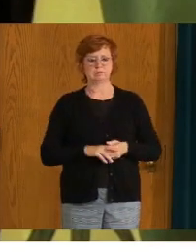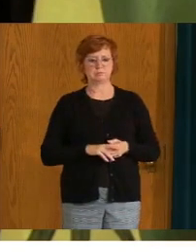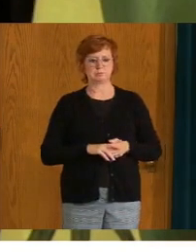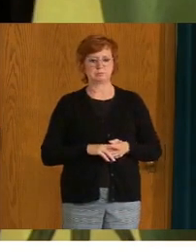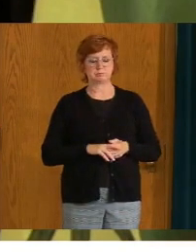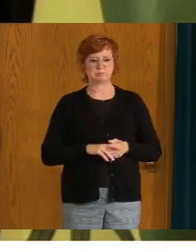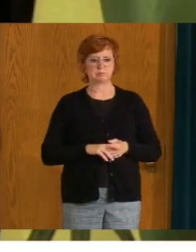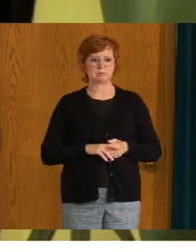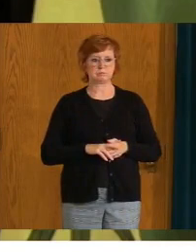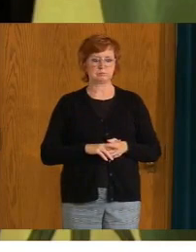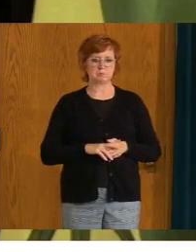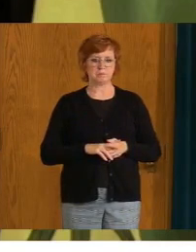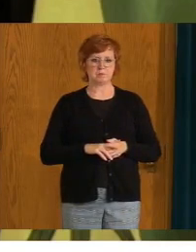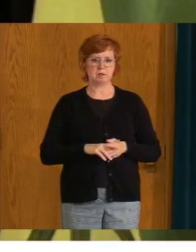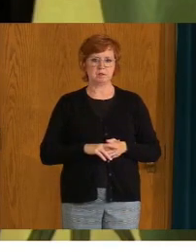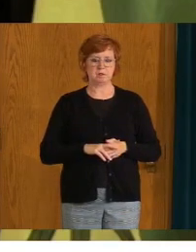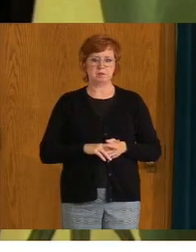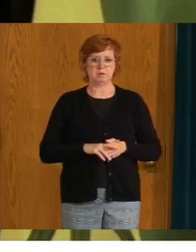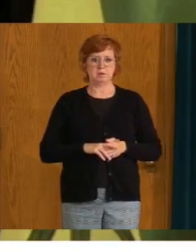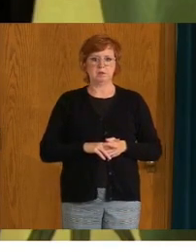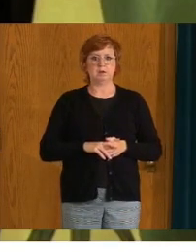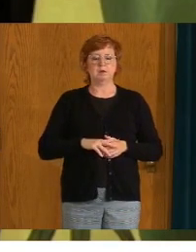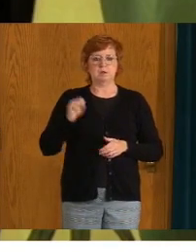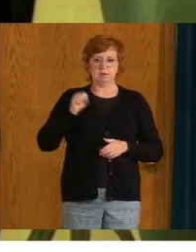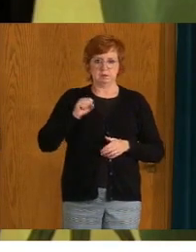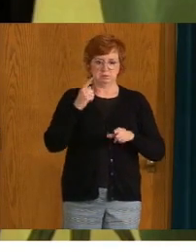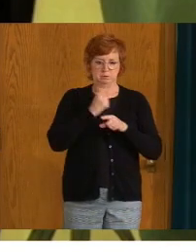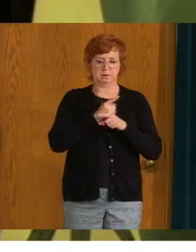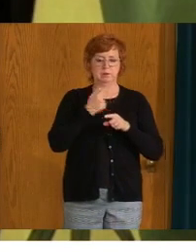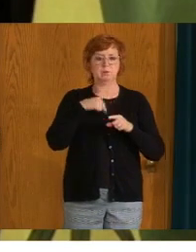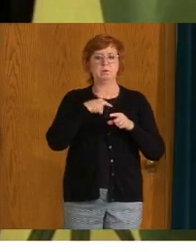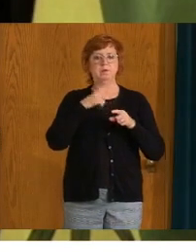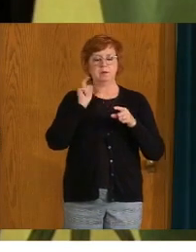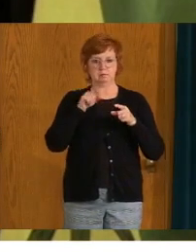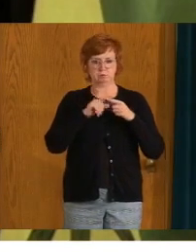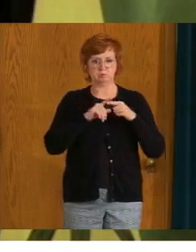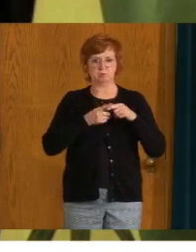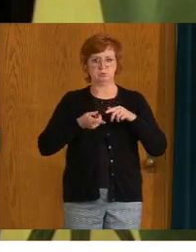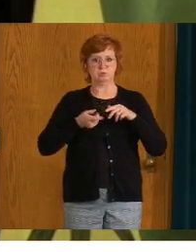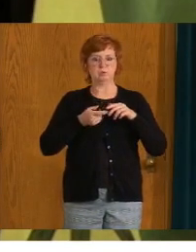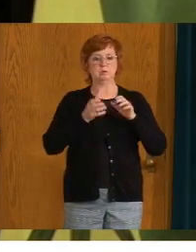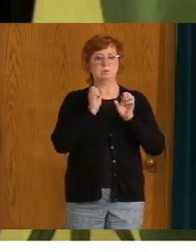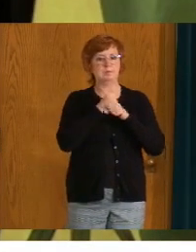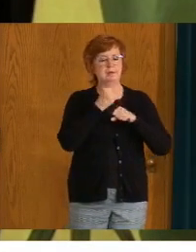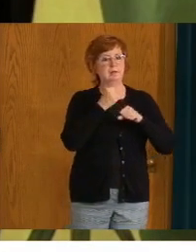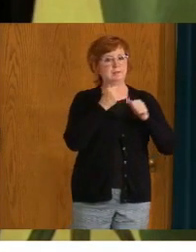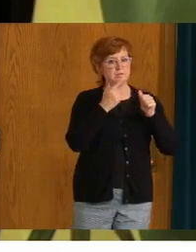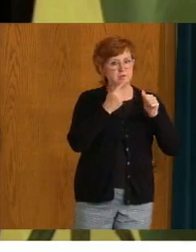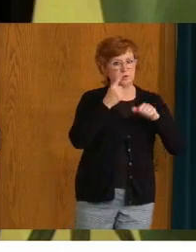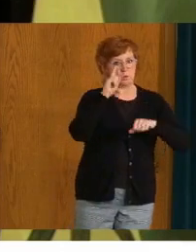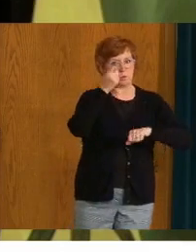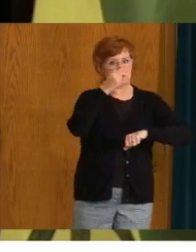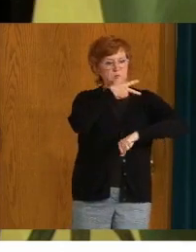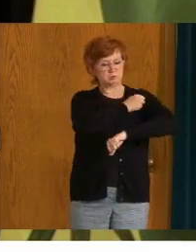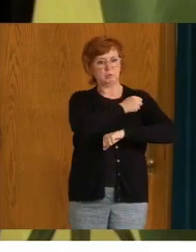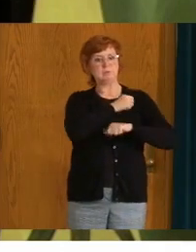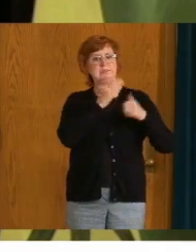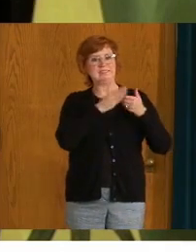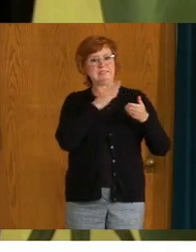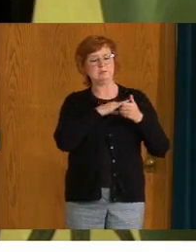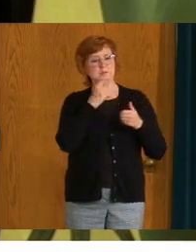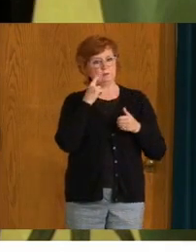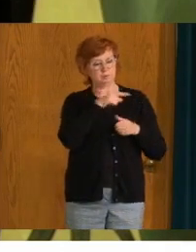some renewed focus on increasing the convenience for the first dose administration and just